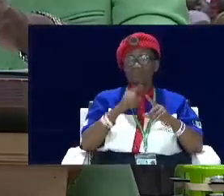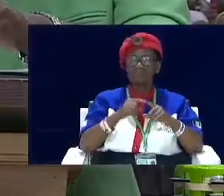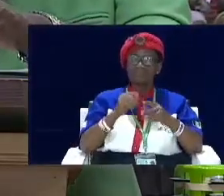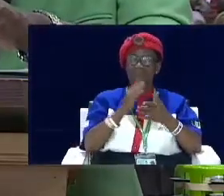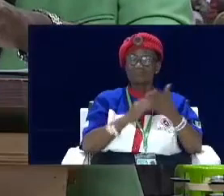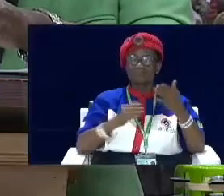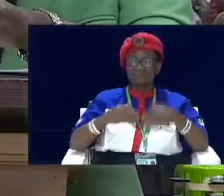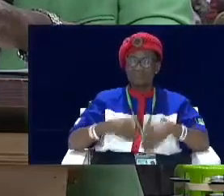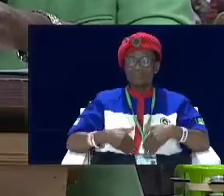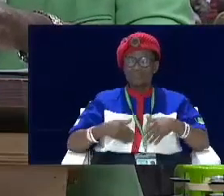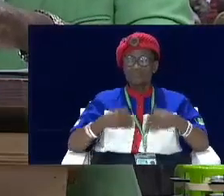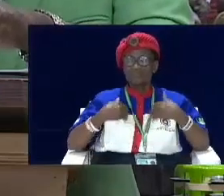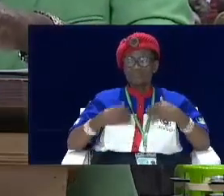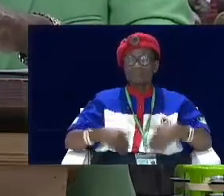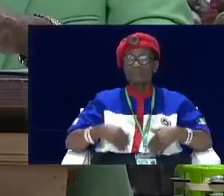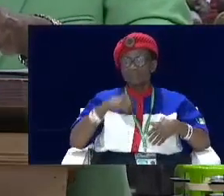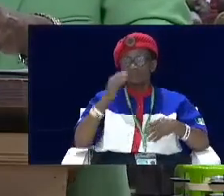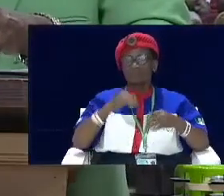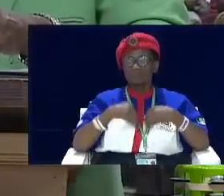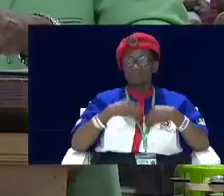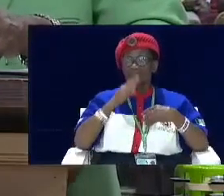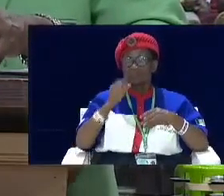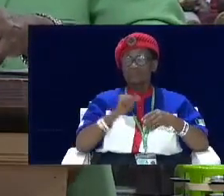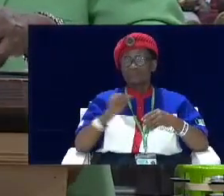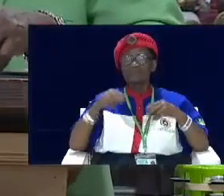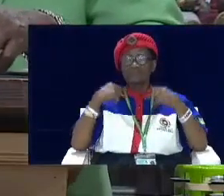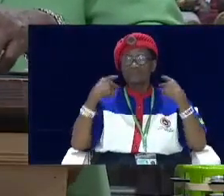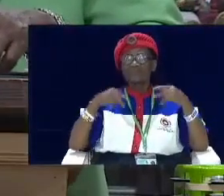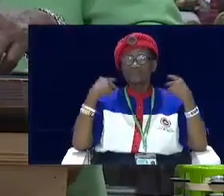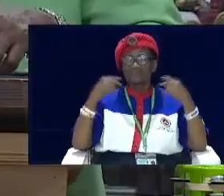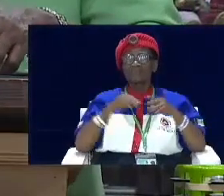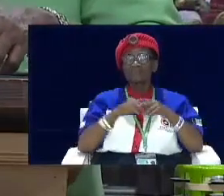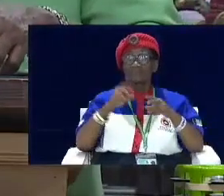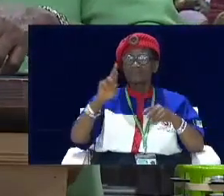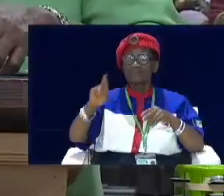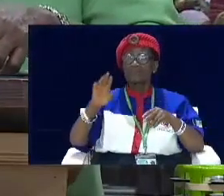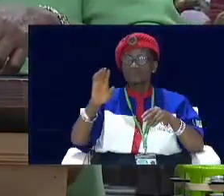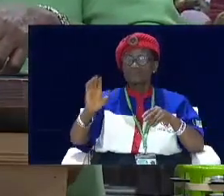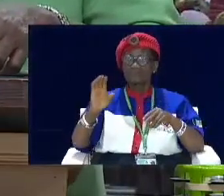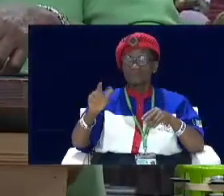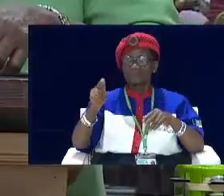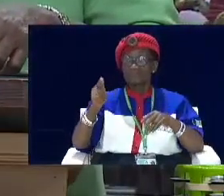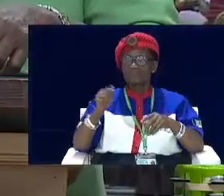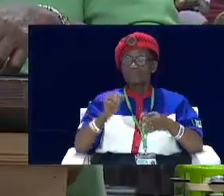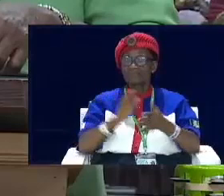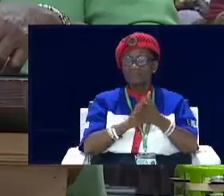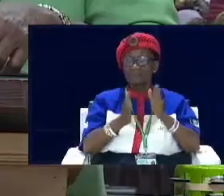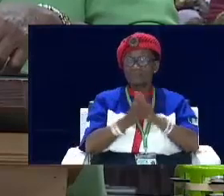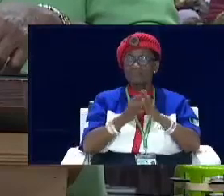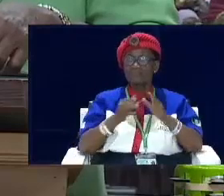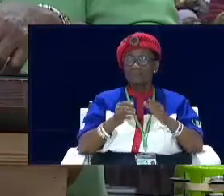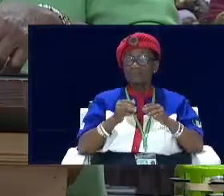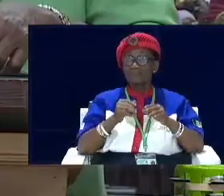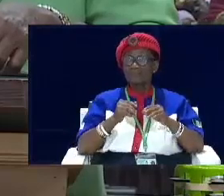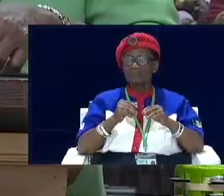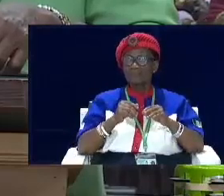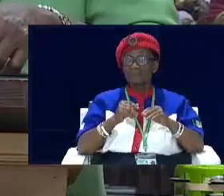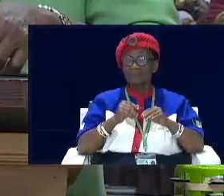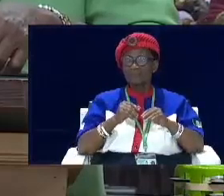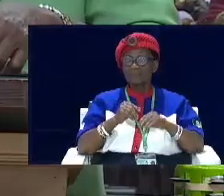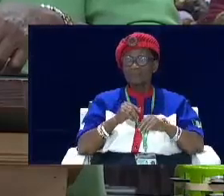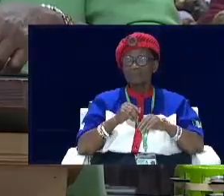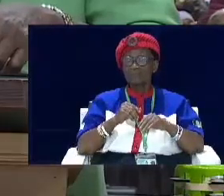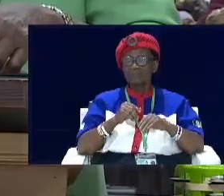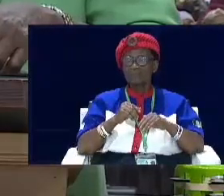a pastor in the Redeemed Christian Church of God will come to me. Nigba ti eni to ti je oluso agunton ni ijo irapada wa wa ba mi